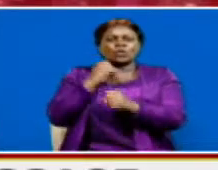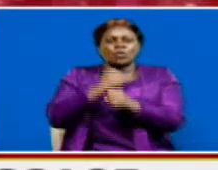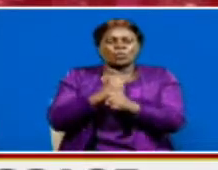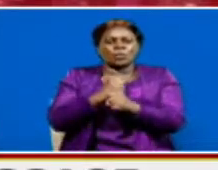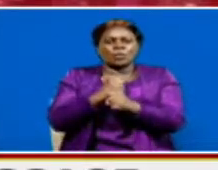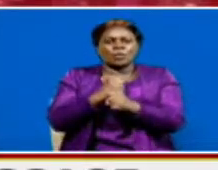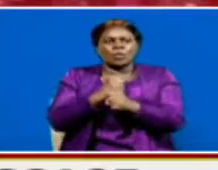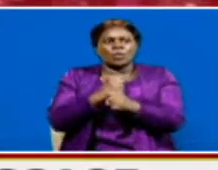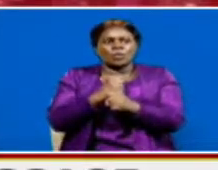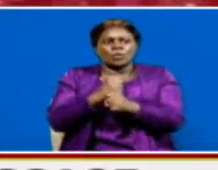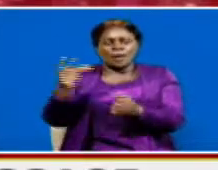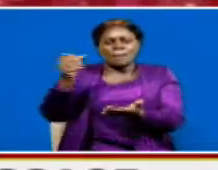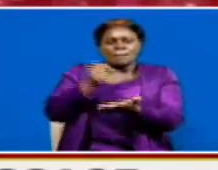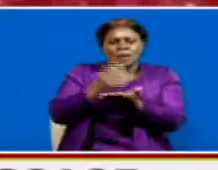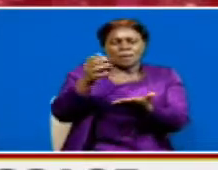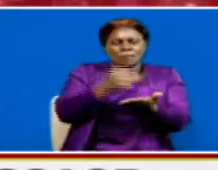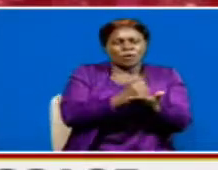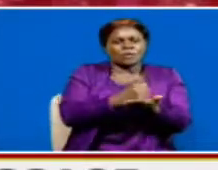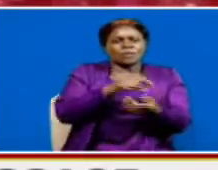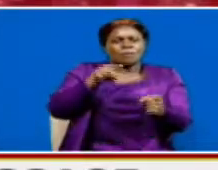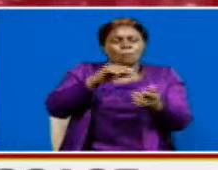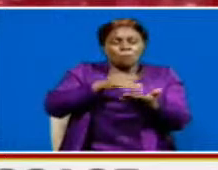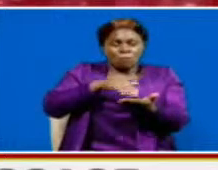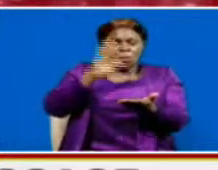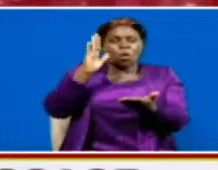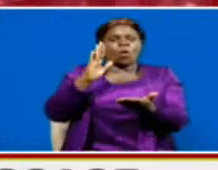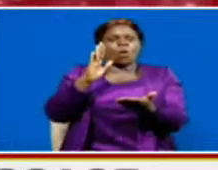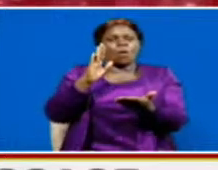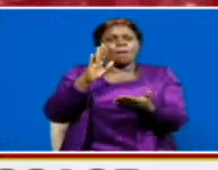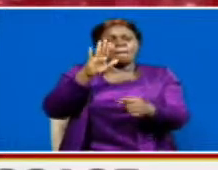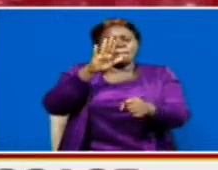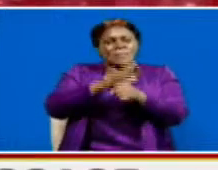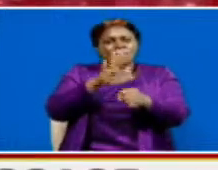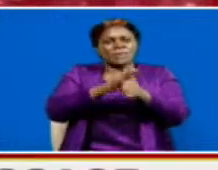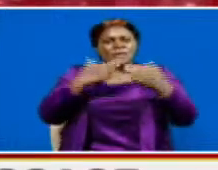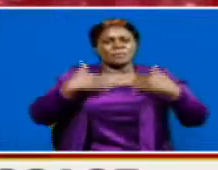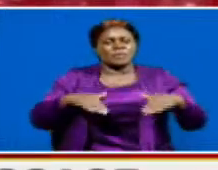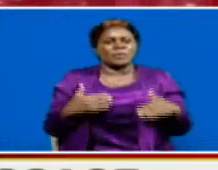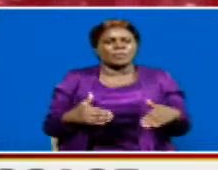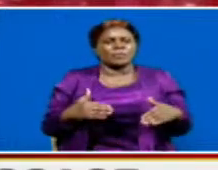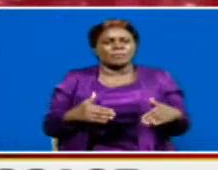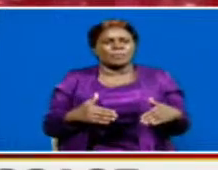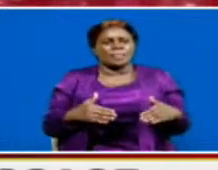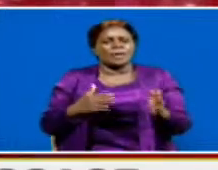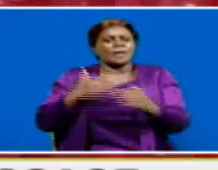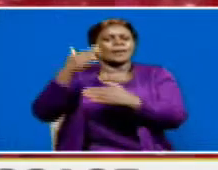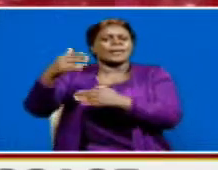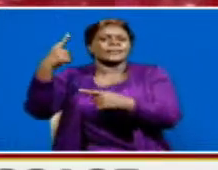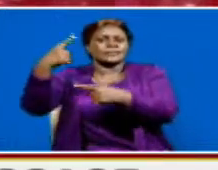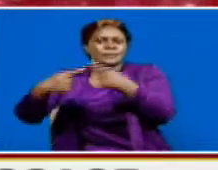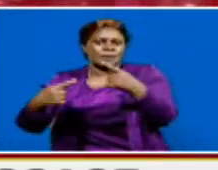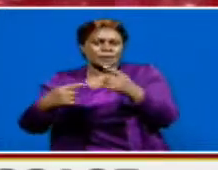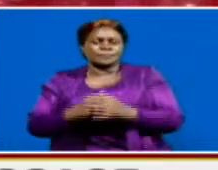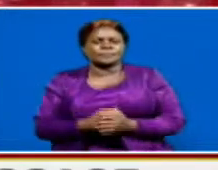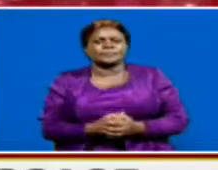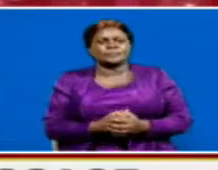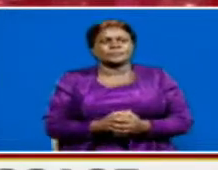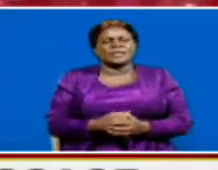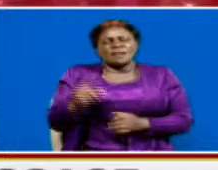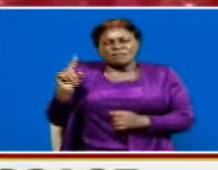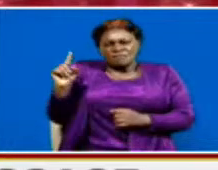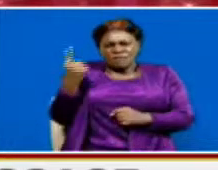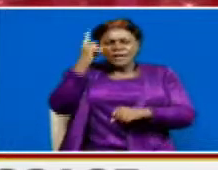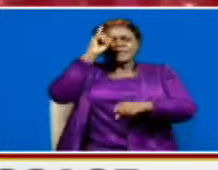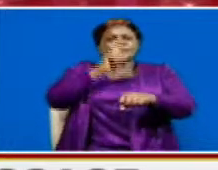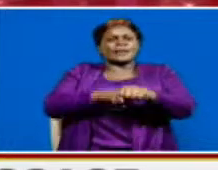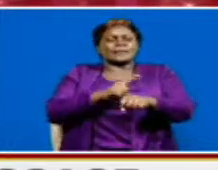with plans to employ an even greater multiple of people next year. For the first